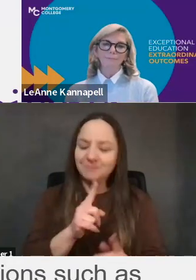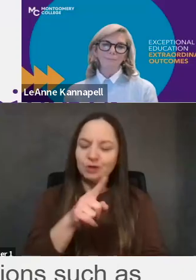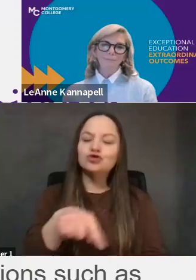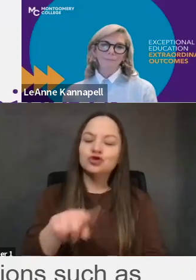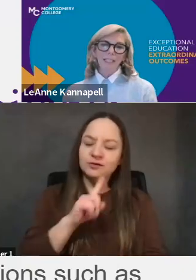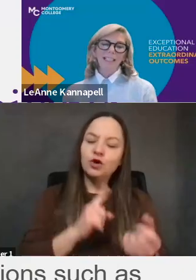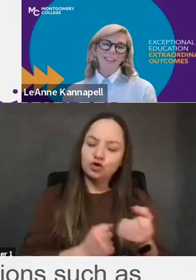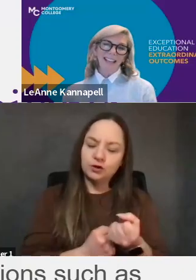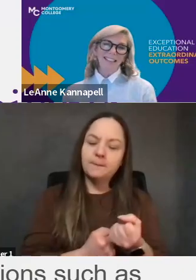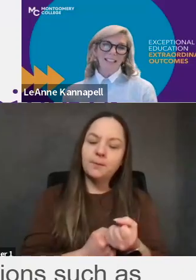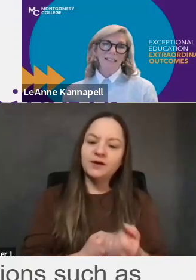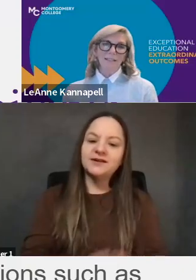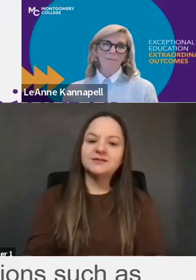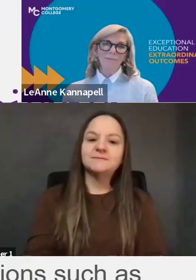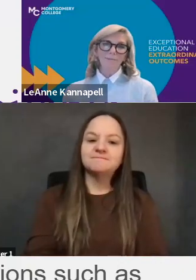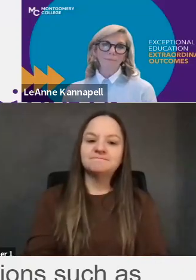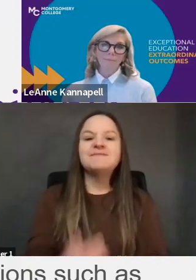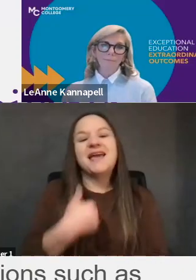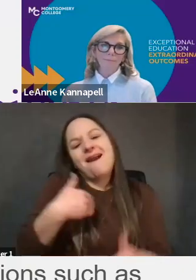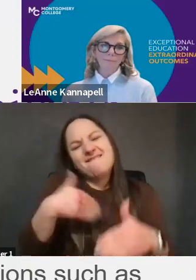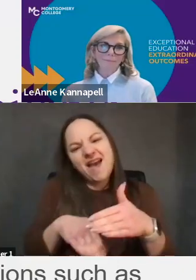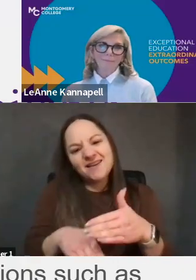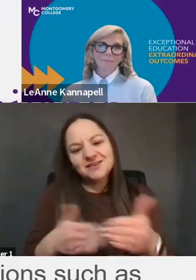supported and they have access.